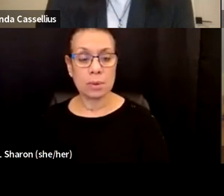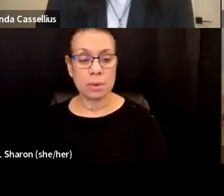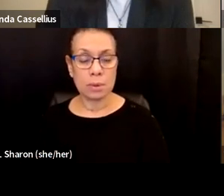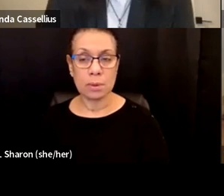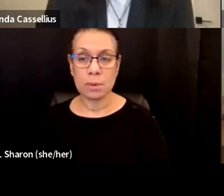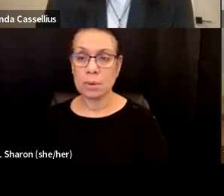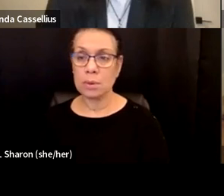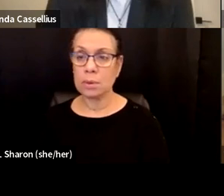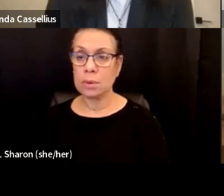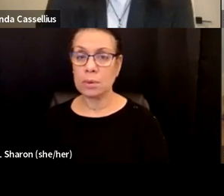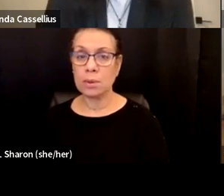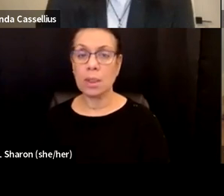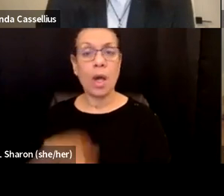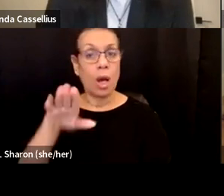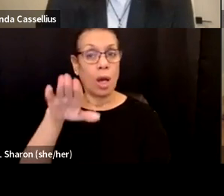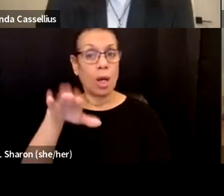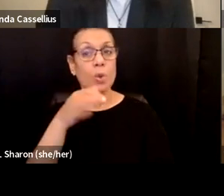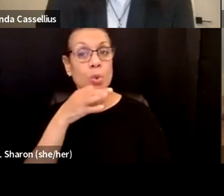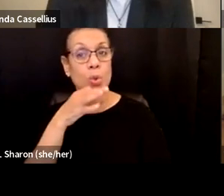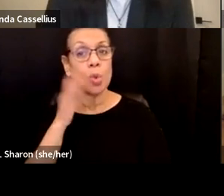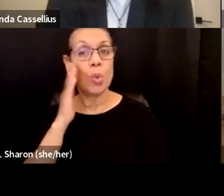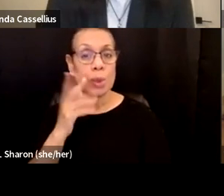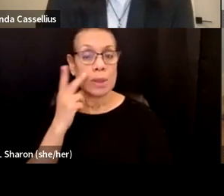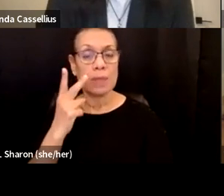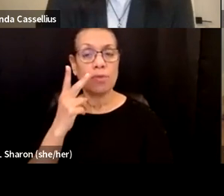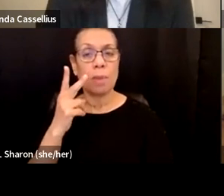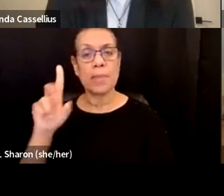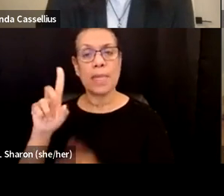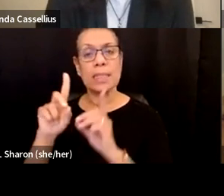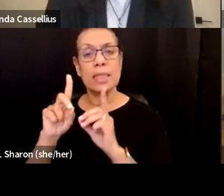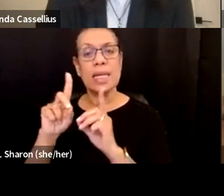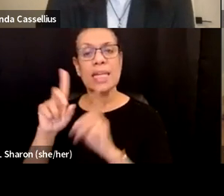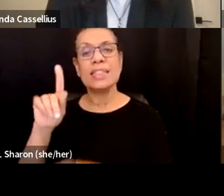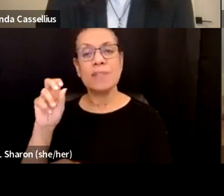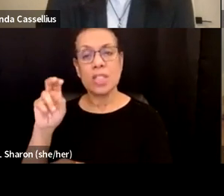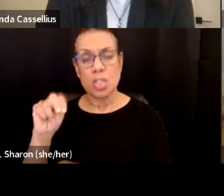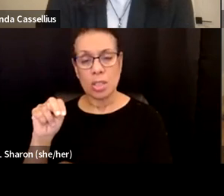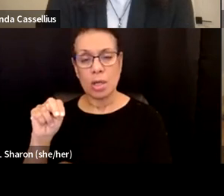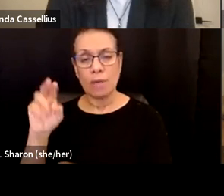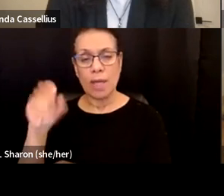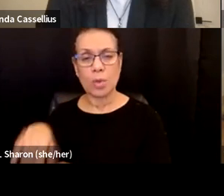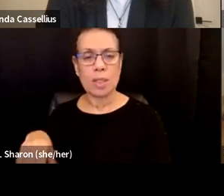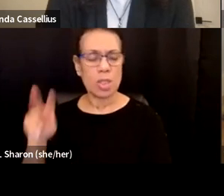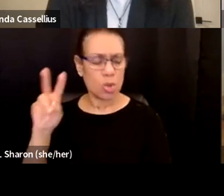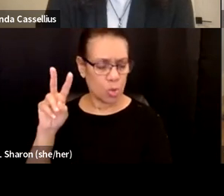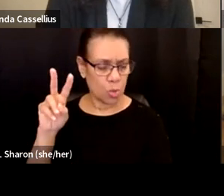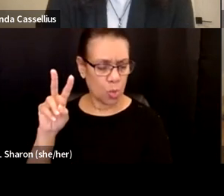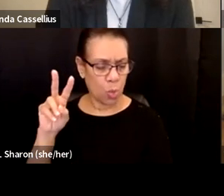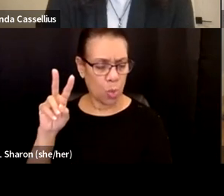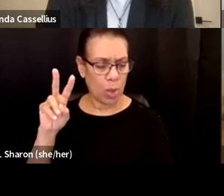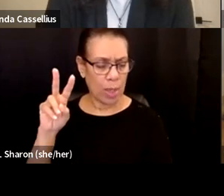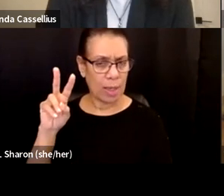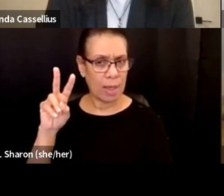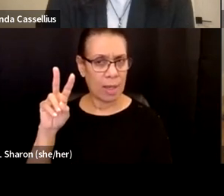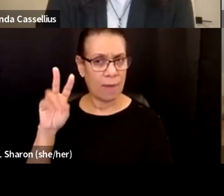thank you pretty soon you'll also be seeing from the division of equity their 24 7 curriculum